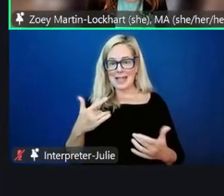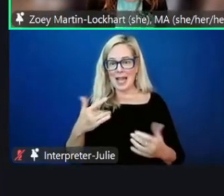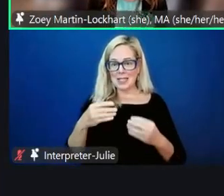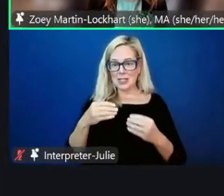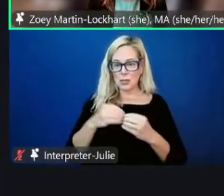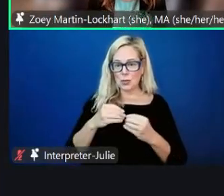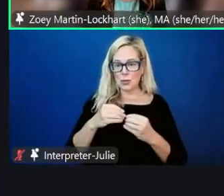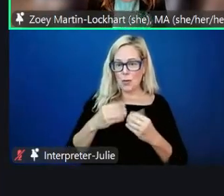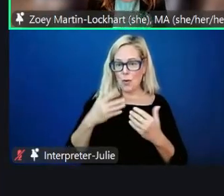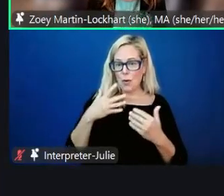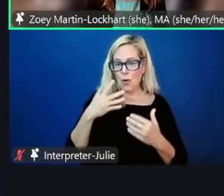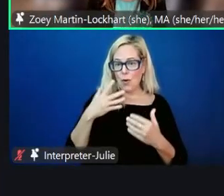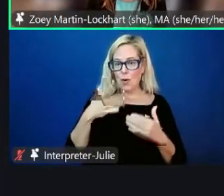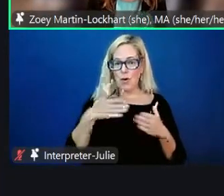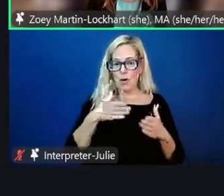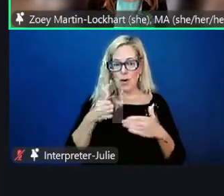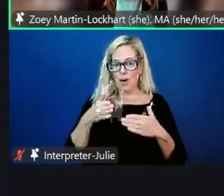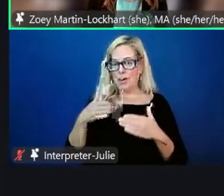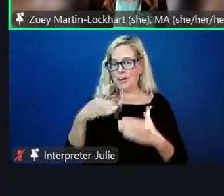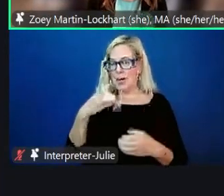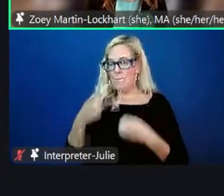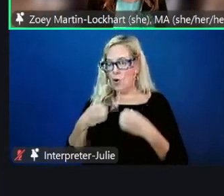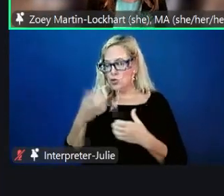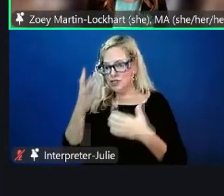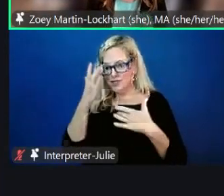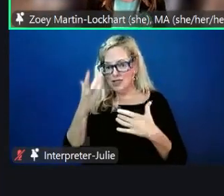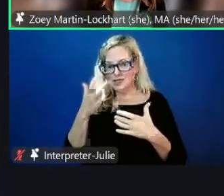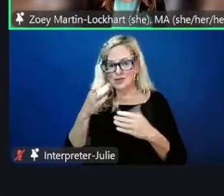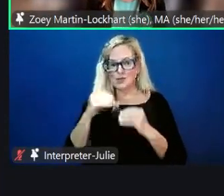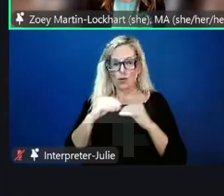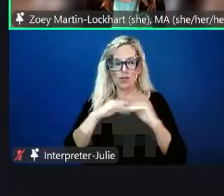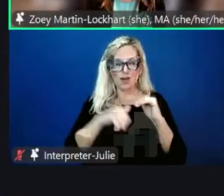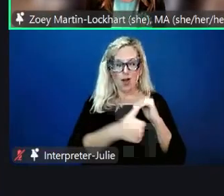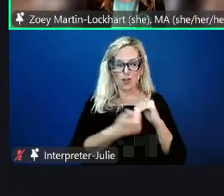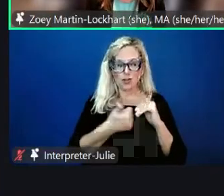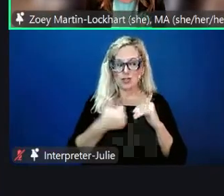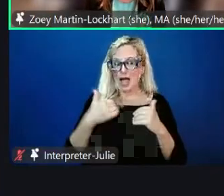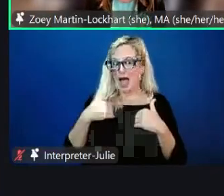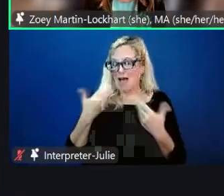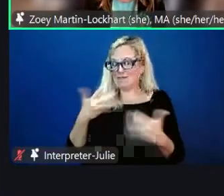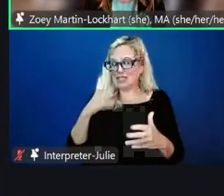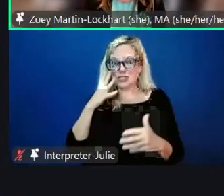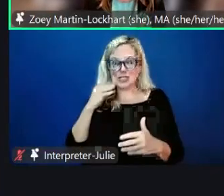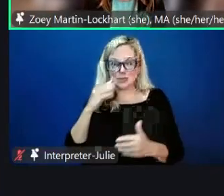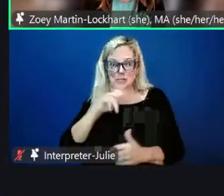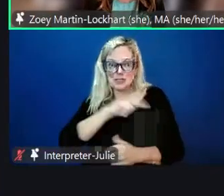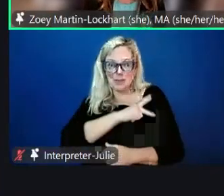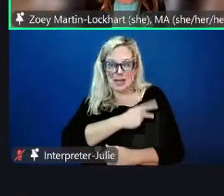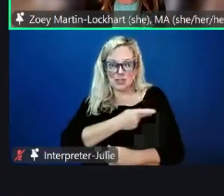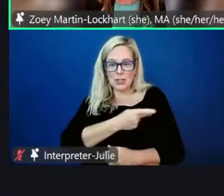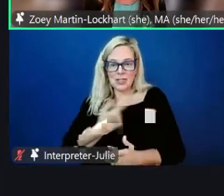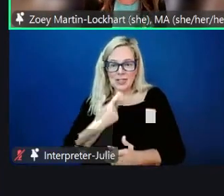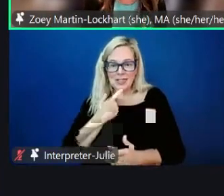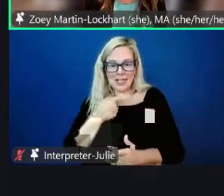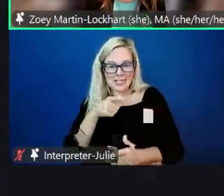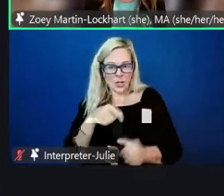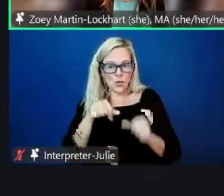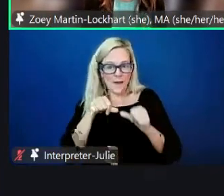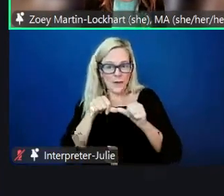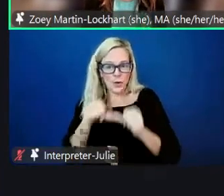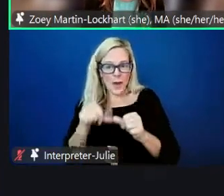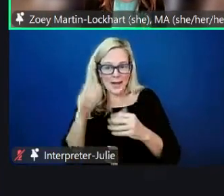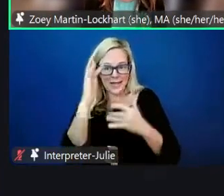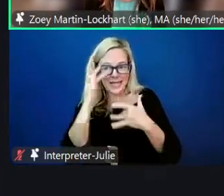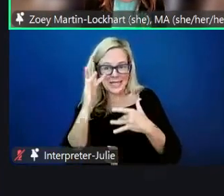of illness than I probably otherwise would. I've been the patient, and people actually say, like, you have a chronic illness that you're going